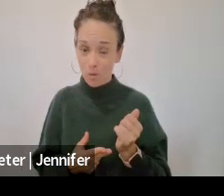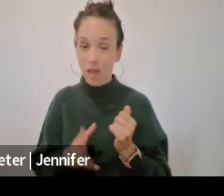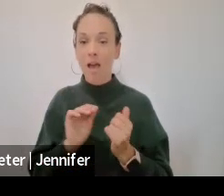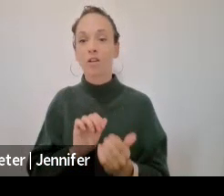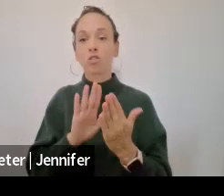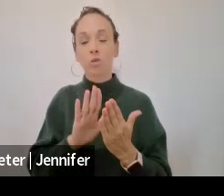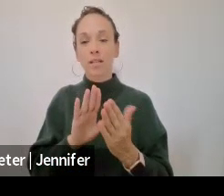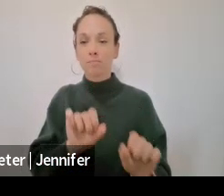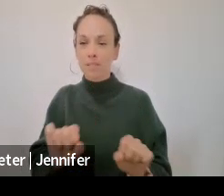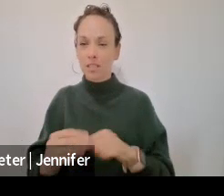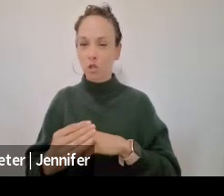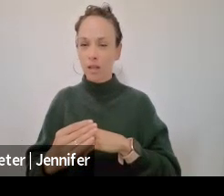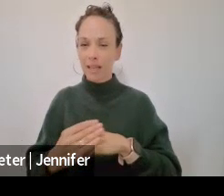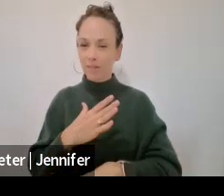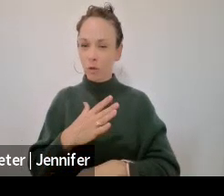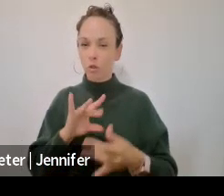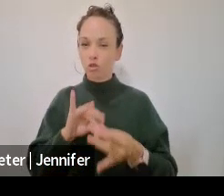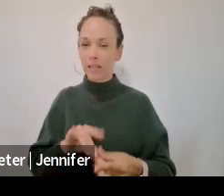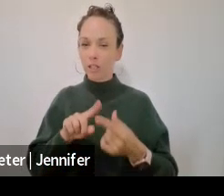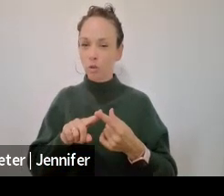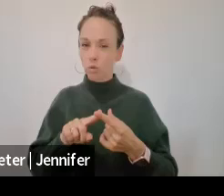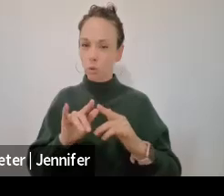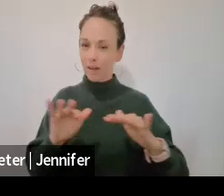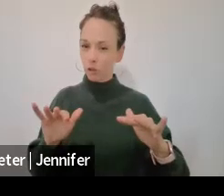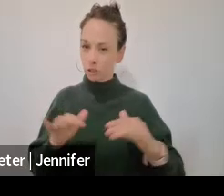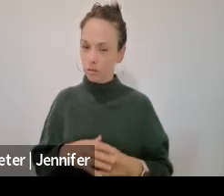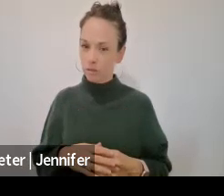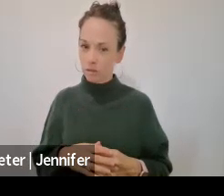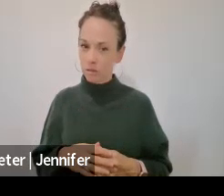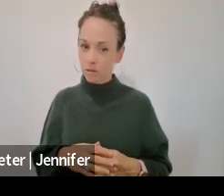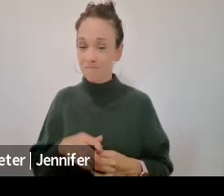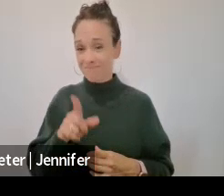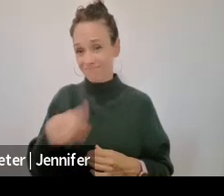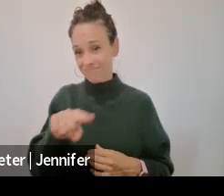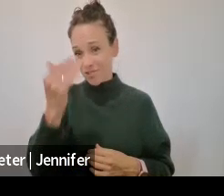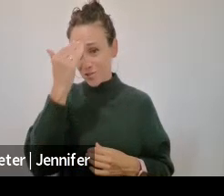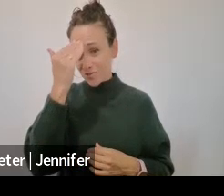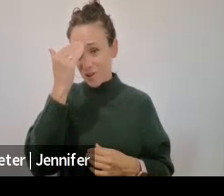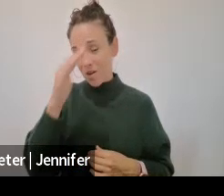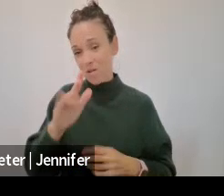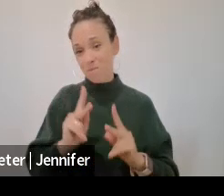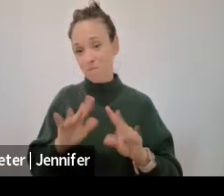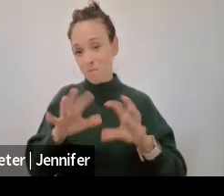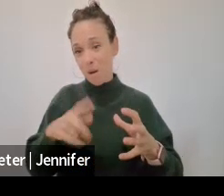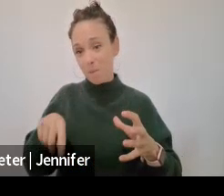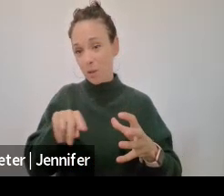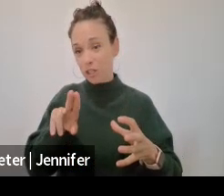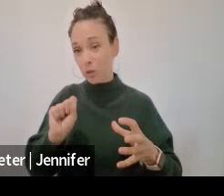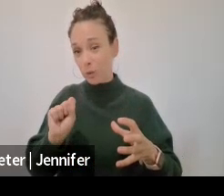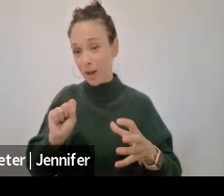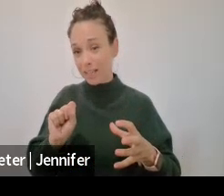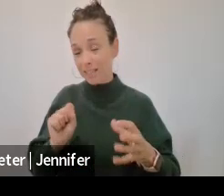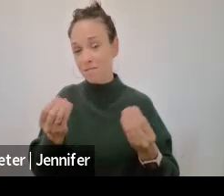potential influences related to diversity. As you all know, the population in the US has become